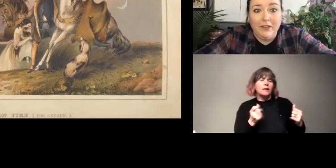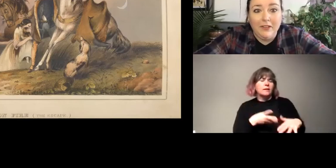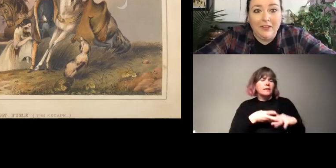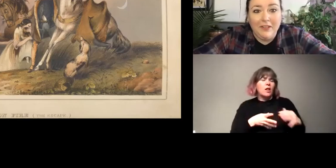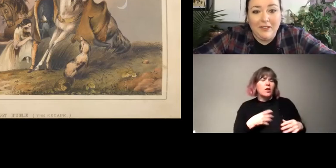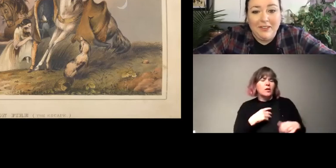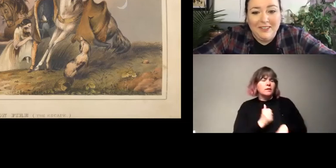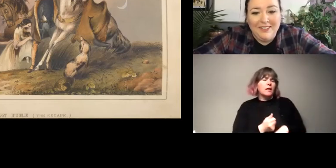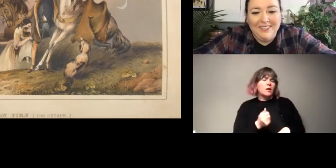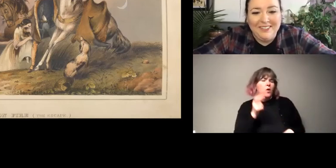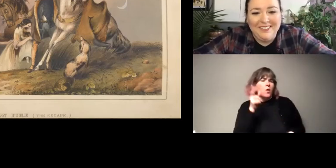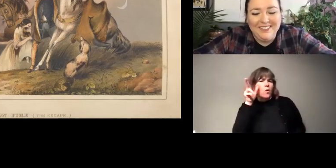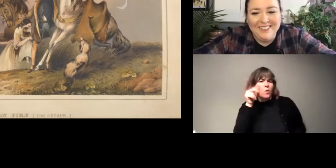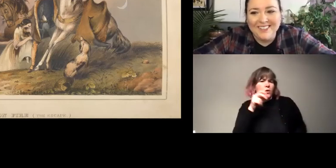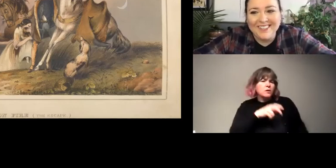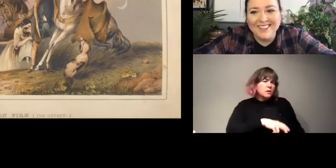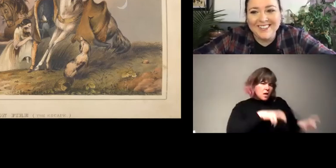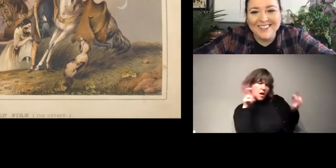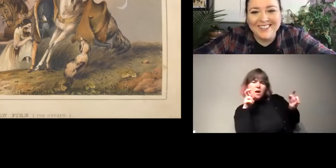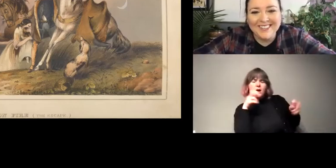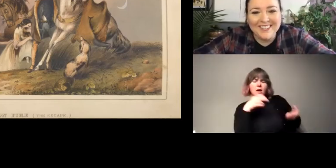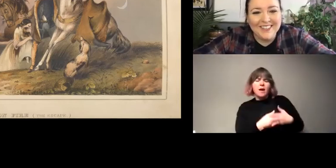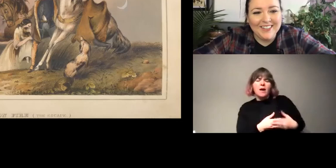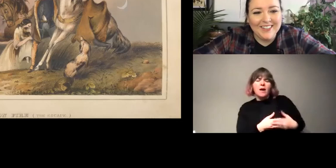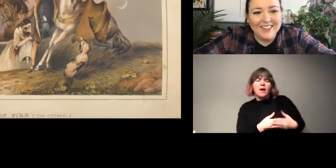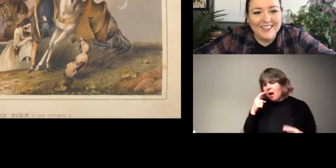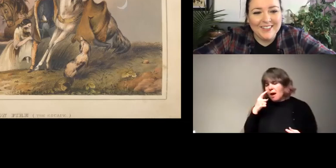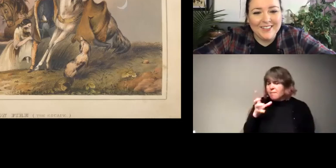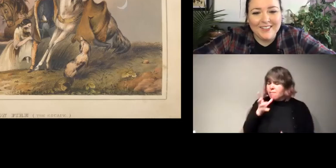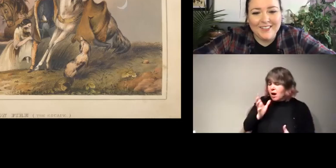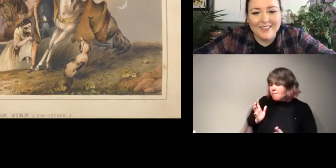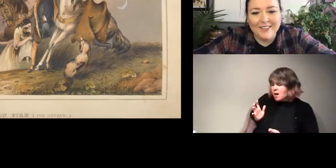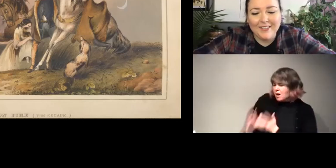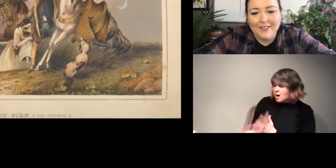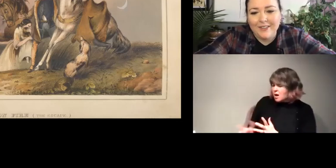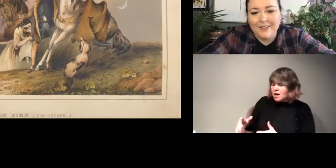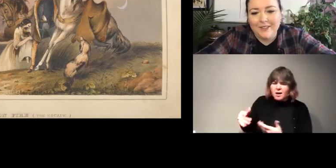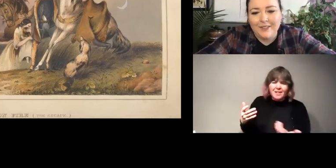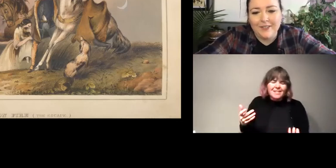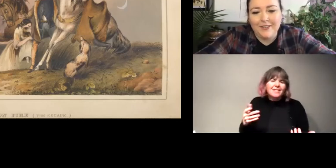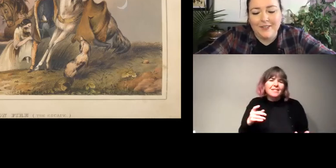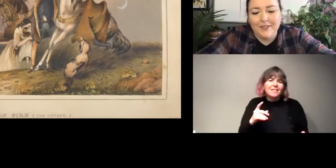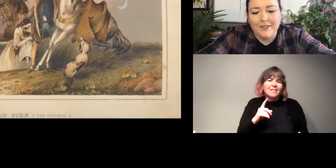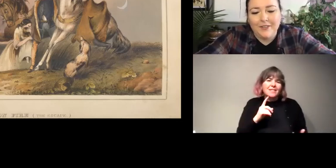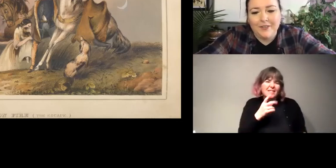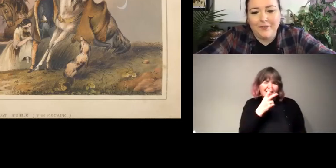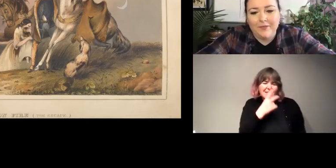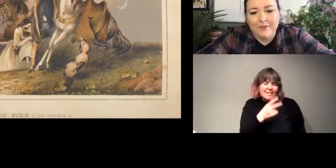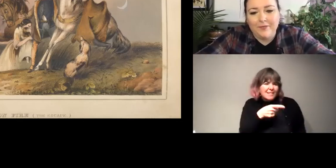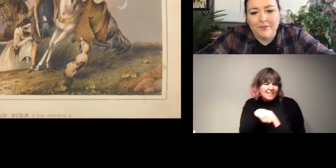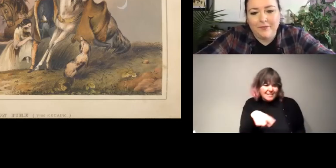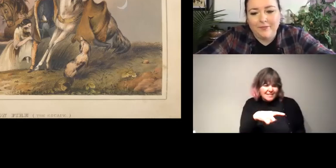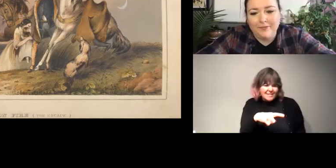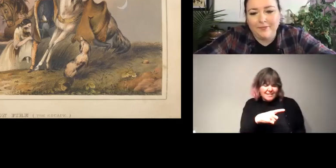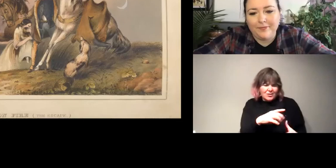horses are rearing, the baby is crying, mom is trying to comfort the kid. And so we can see here in the